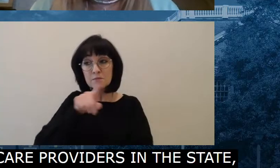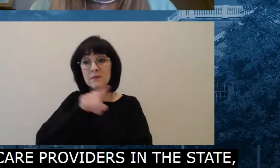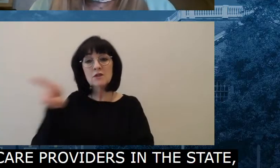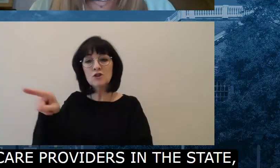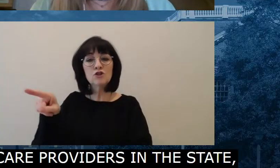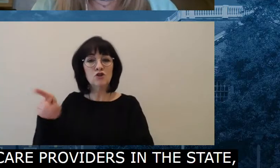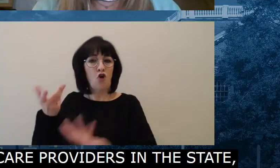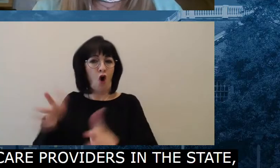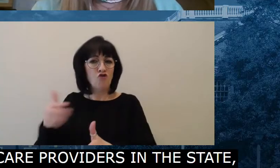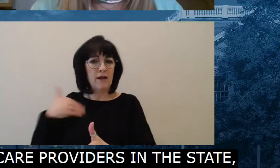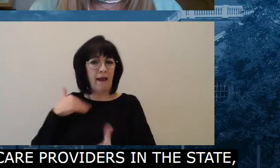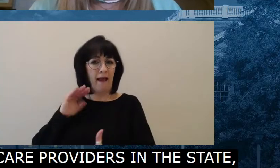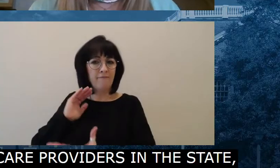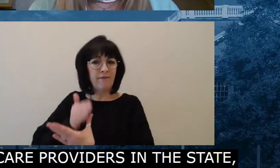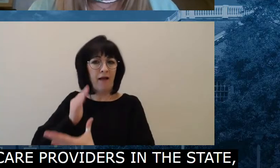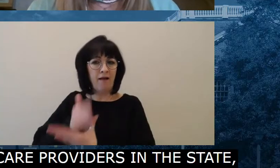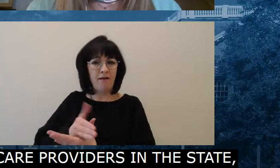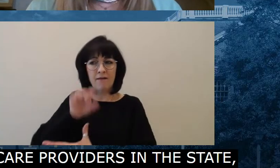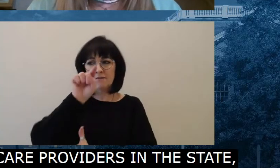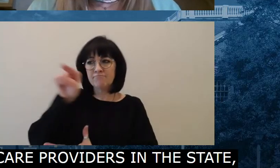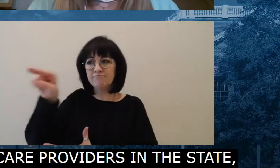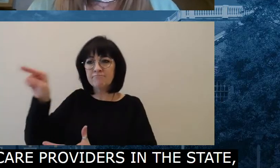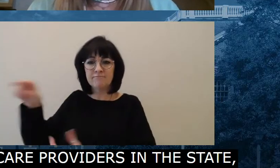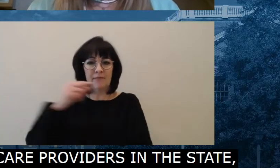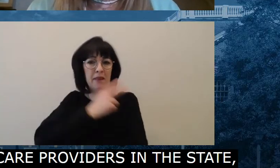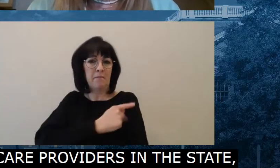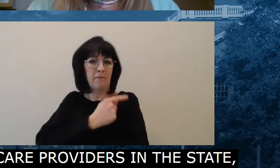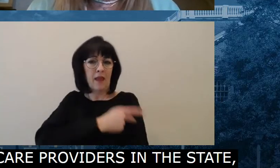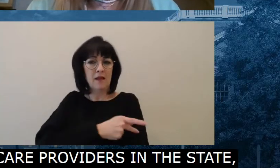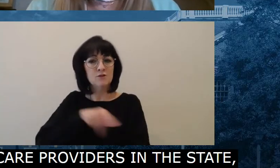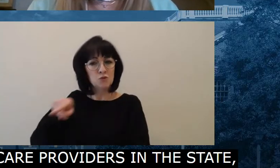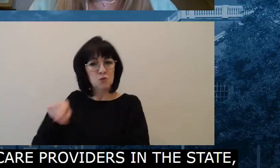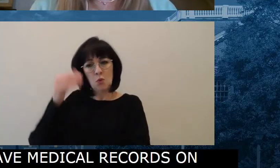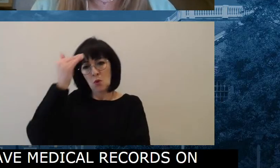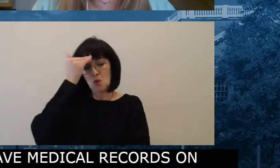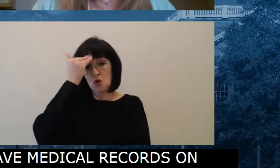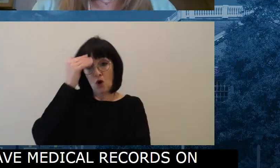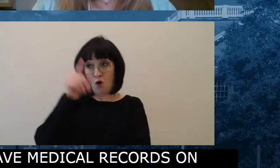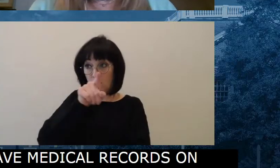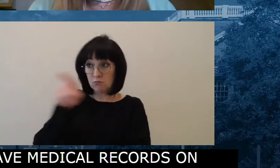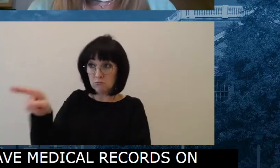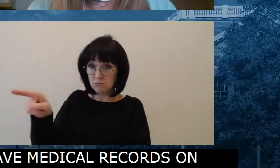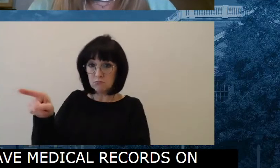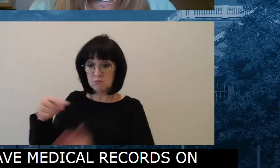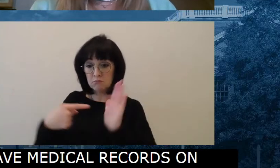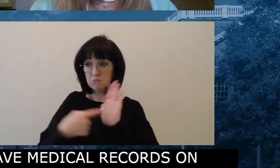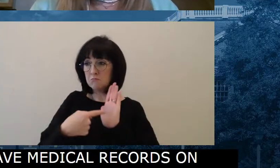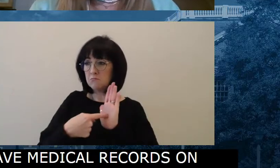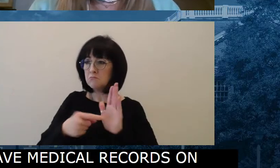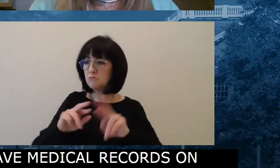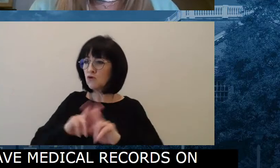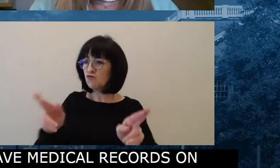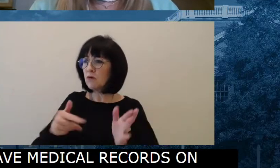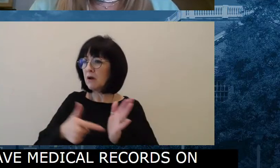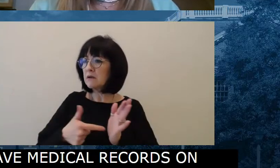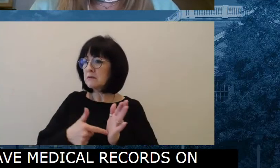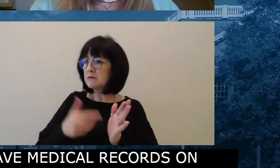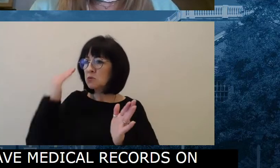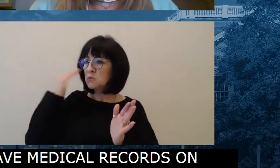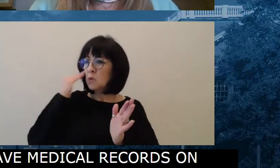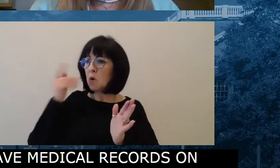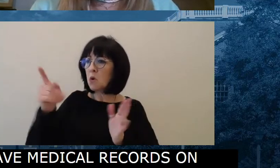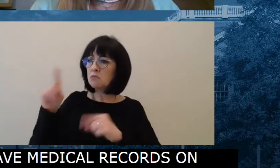medical records on individuals to really identify who is at highest risk based on